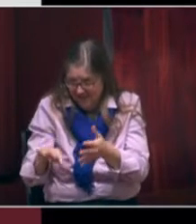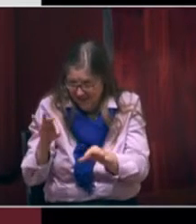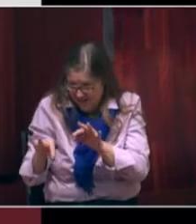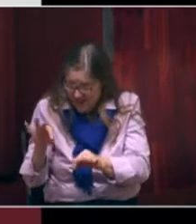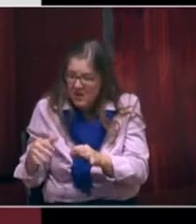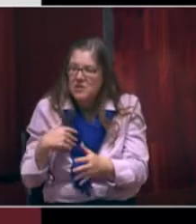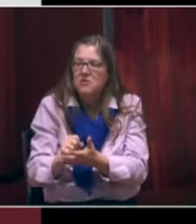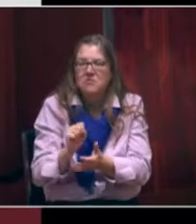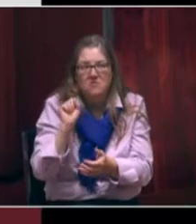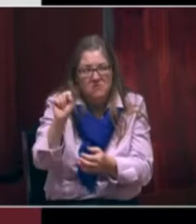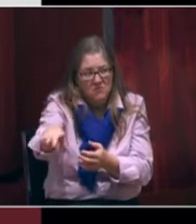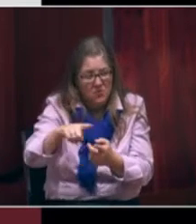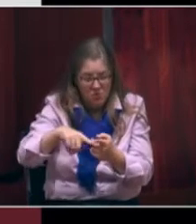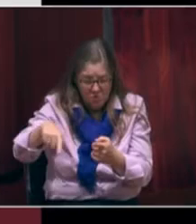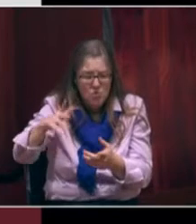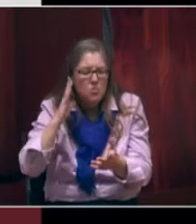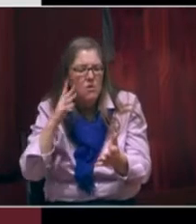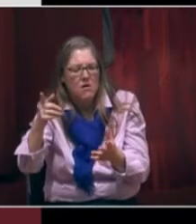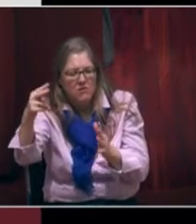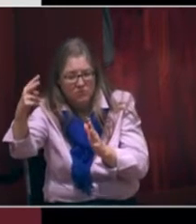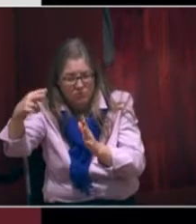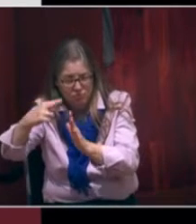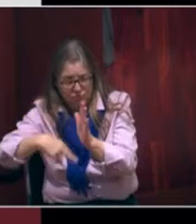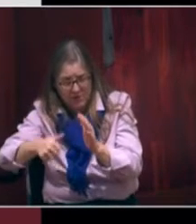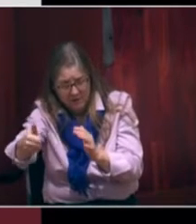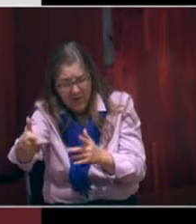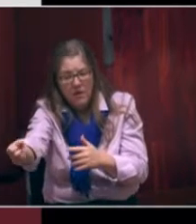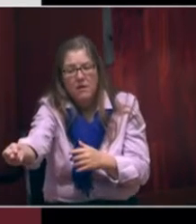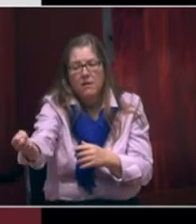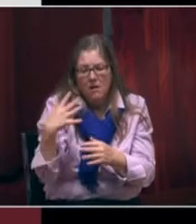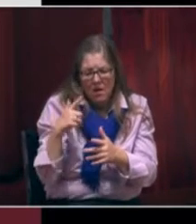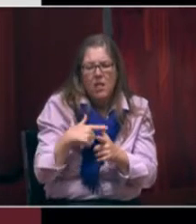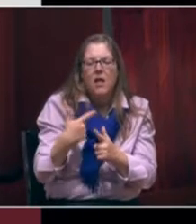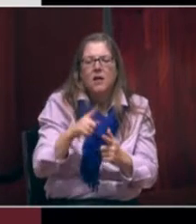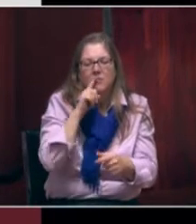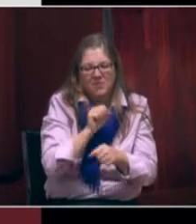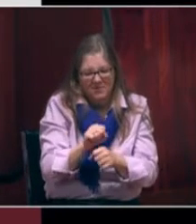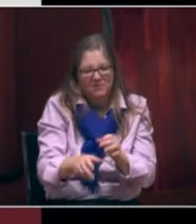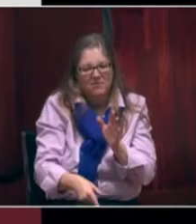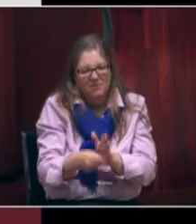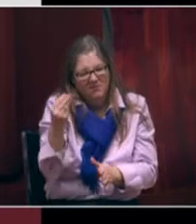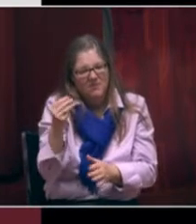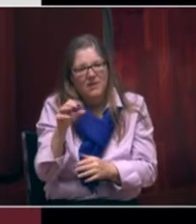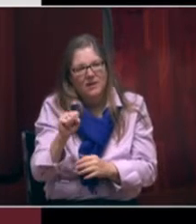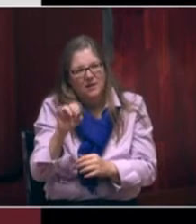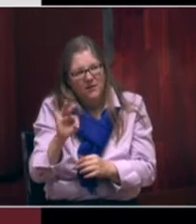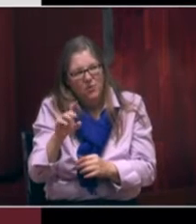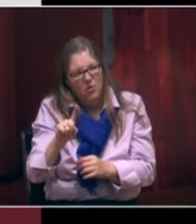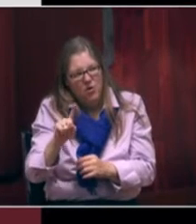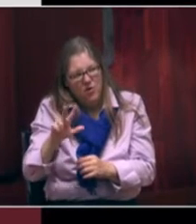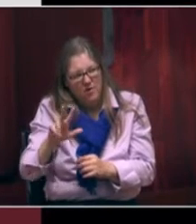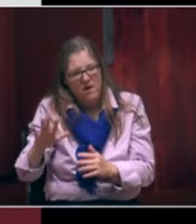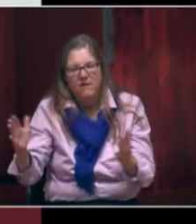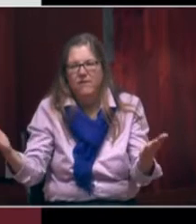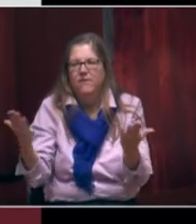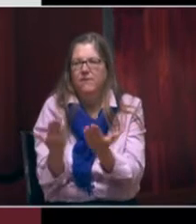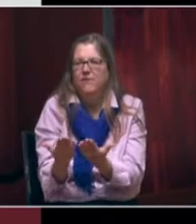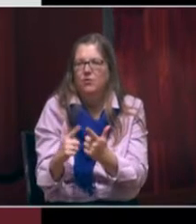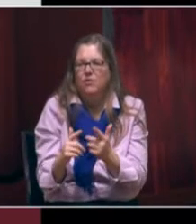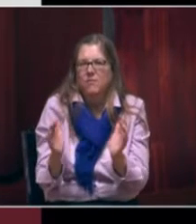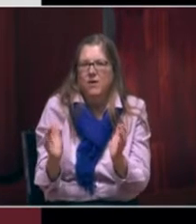notices, and then we'll do this deep dive review where we actually pull up the SF-135 and make that comparison. And I